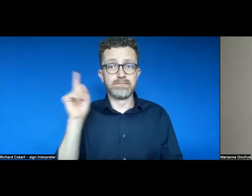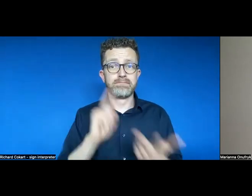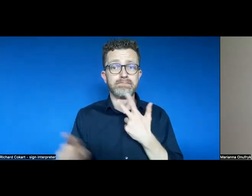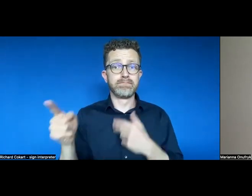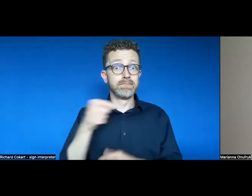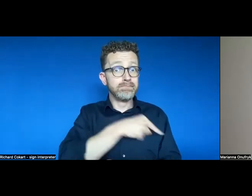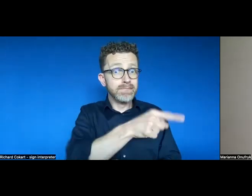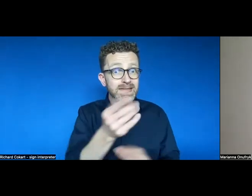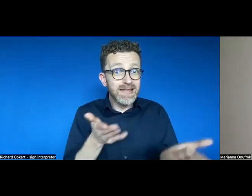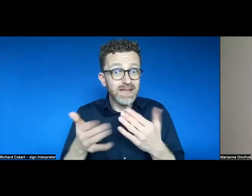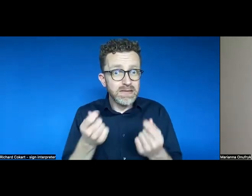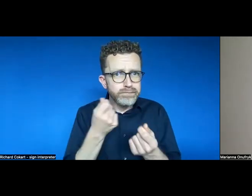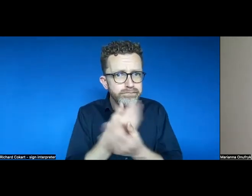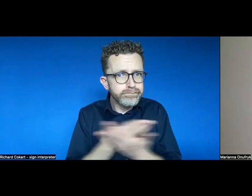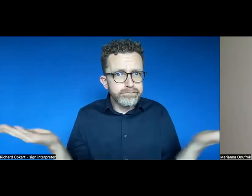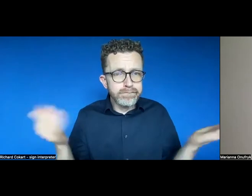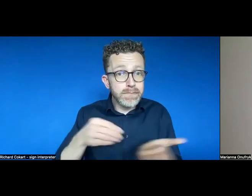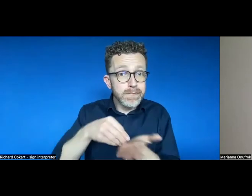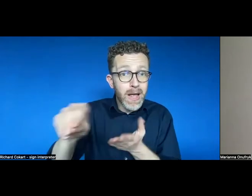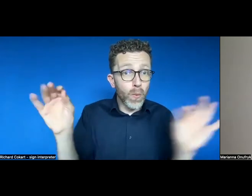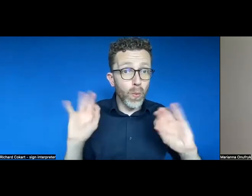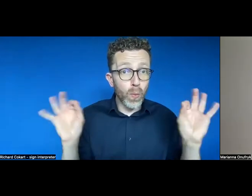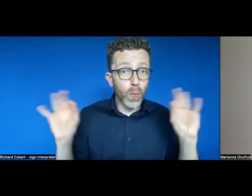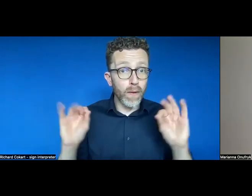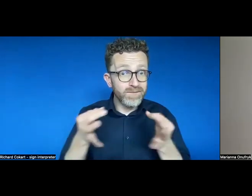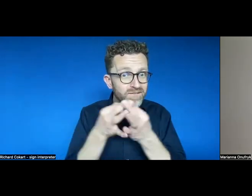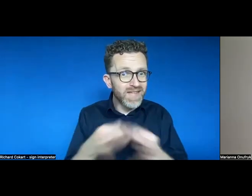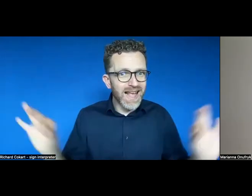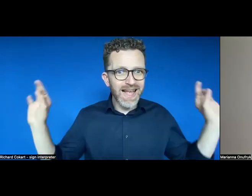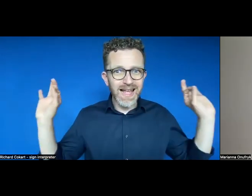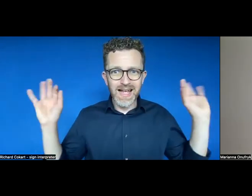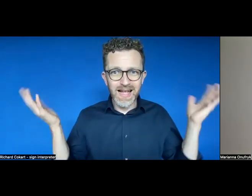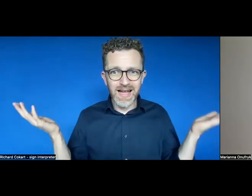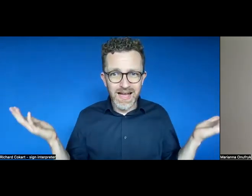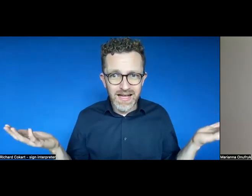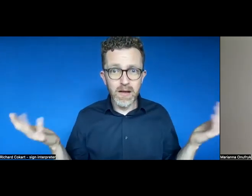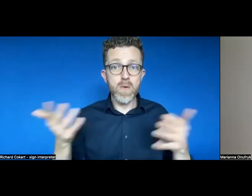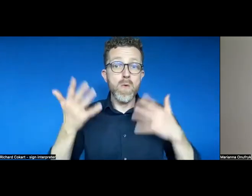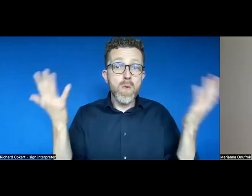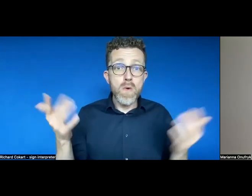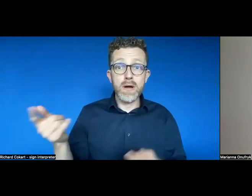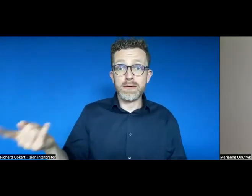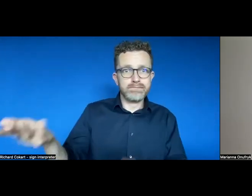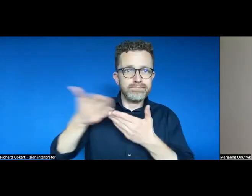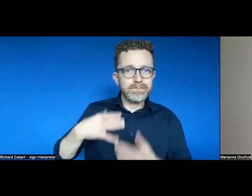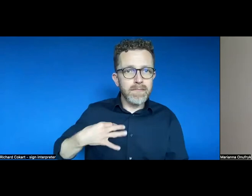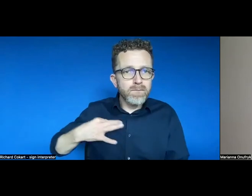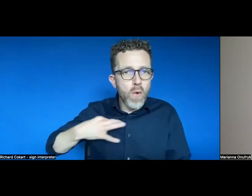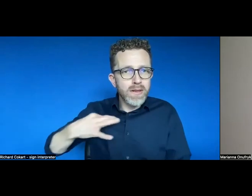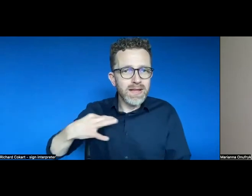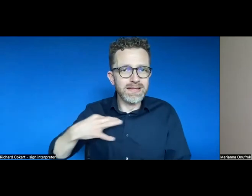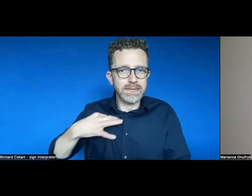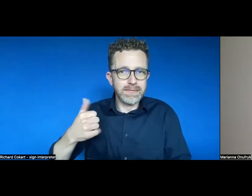that in Ukraine, it is not unlike in Ukraine, yes. So